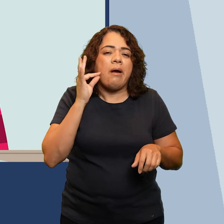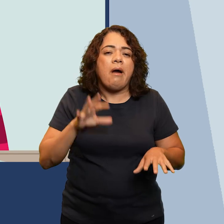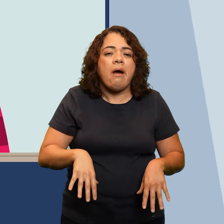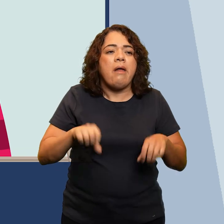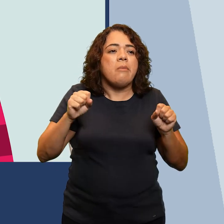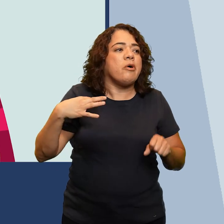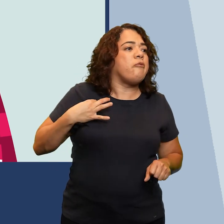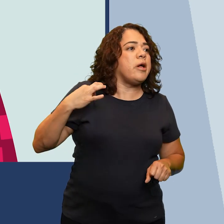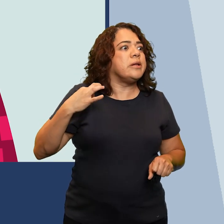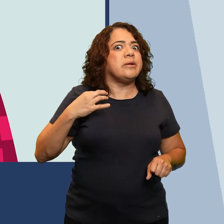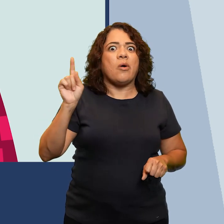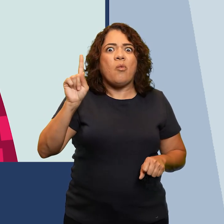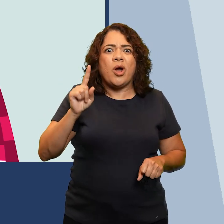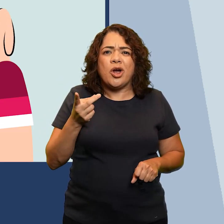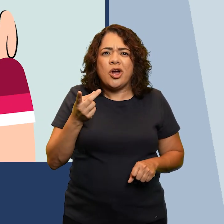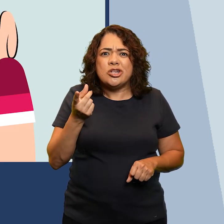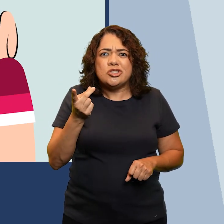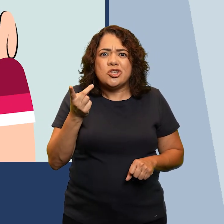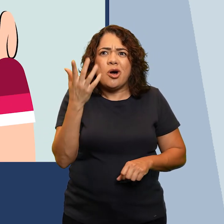park.